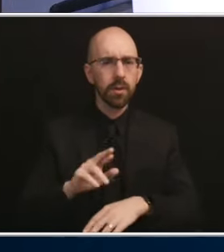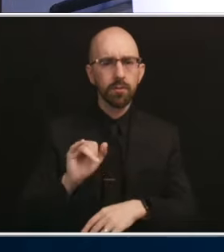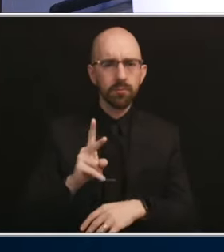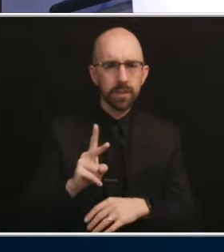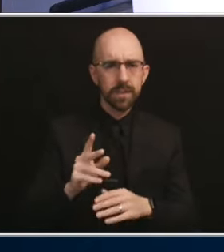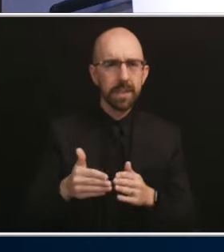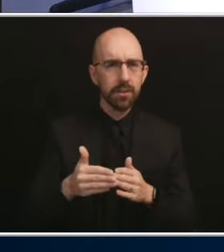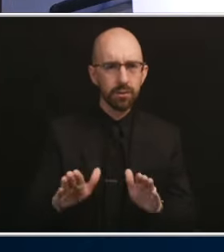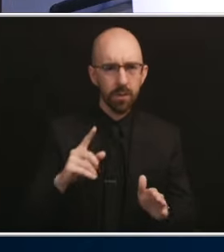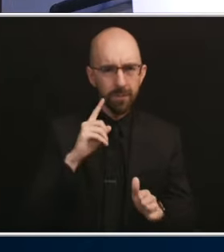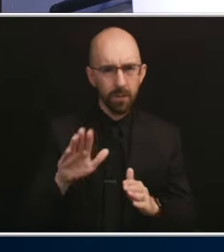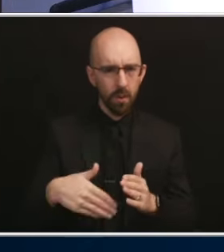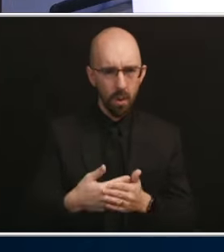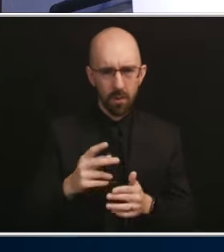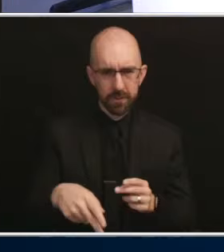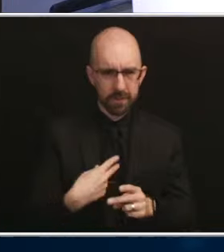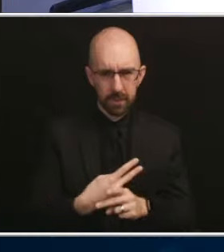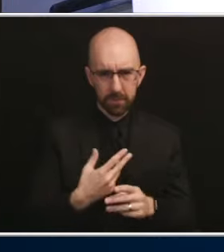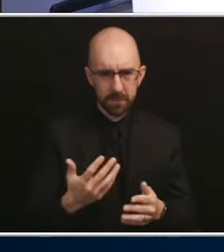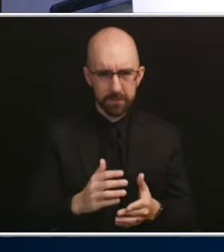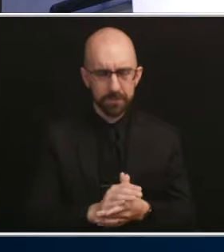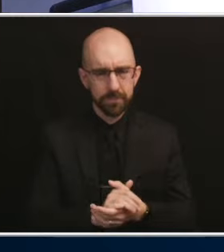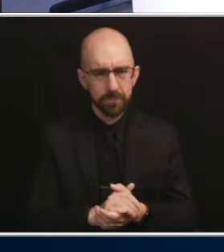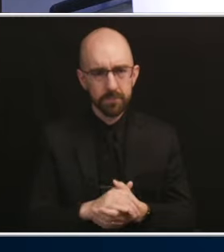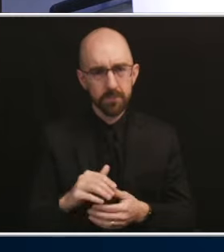all types? Al-Rajabi.